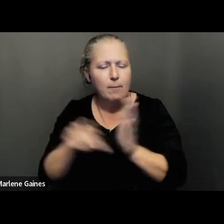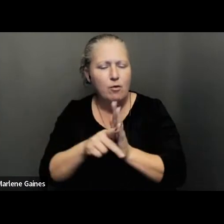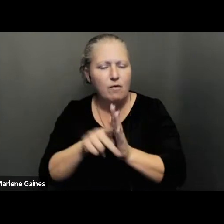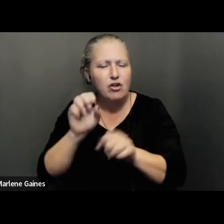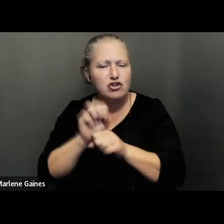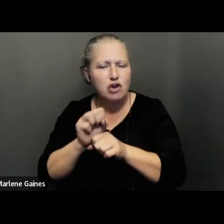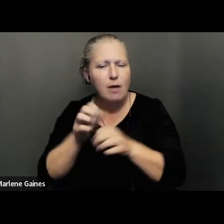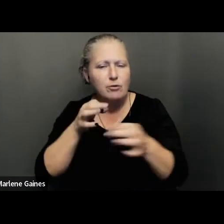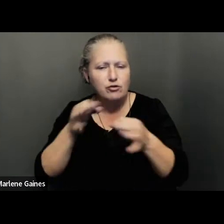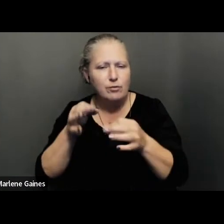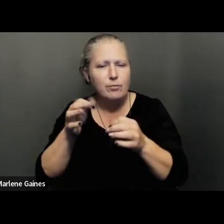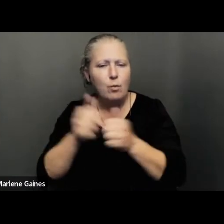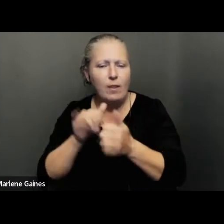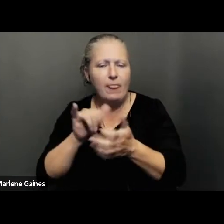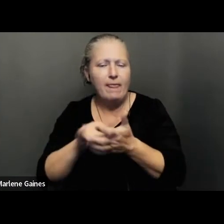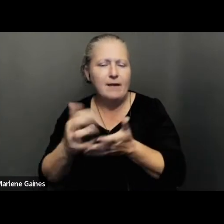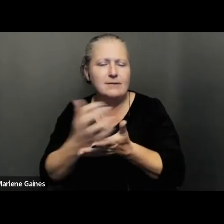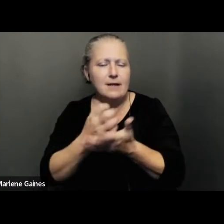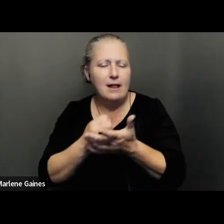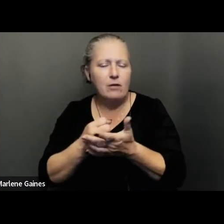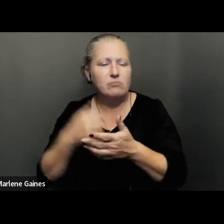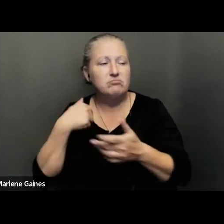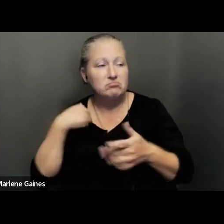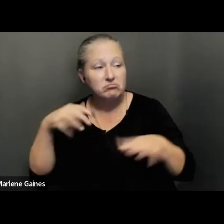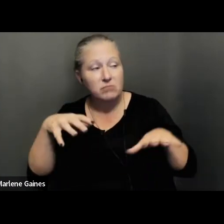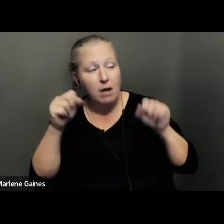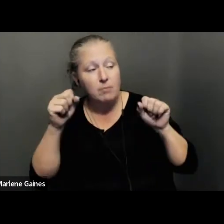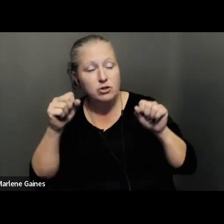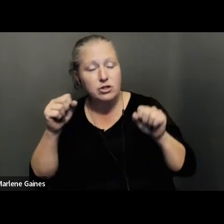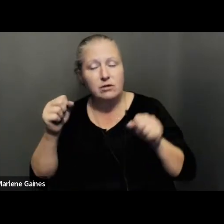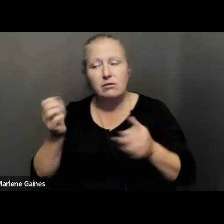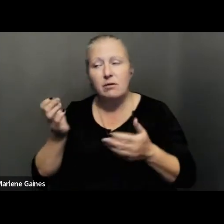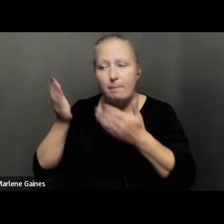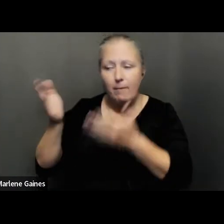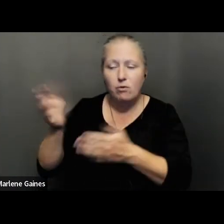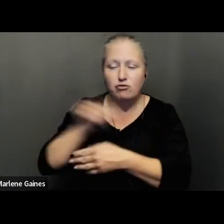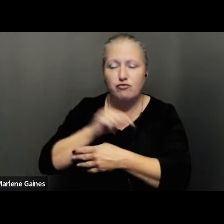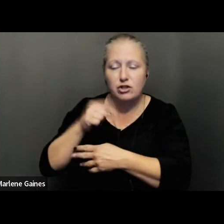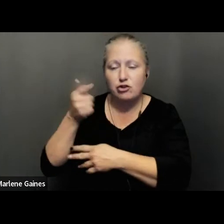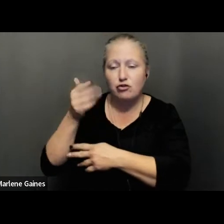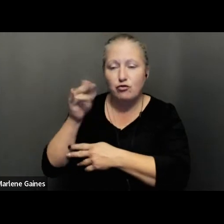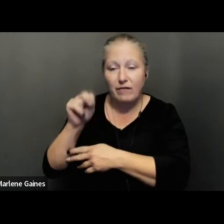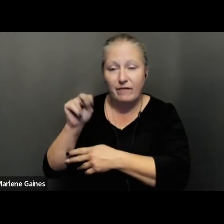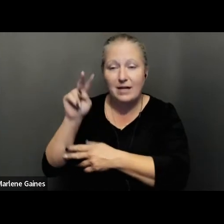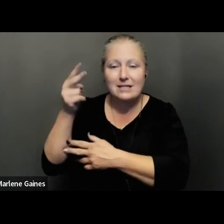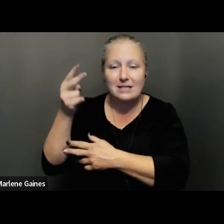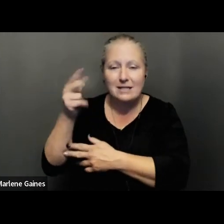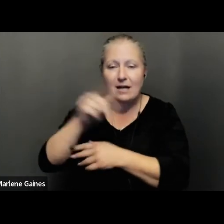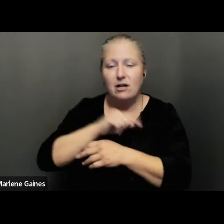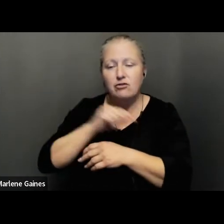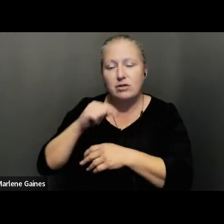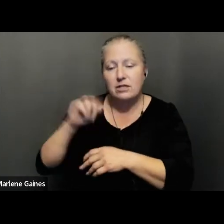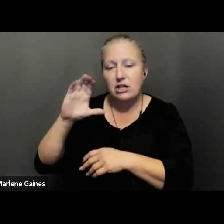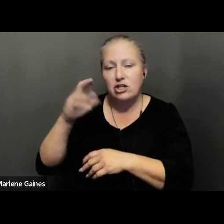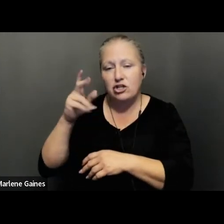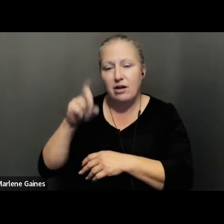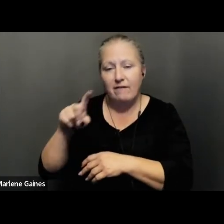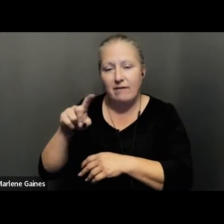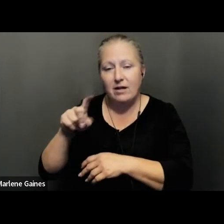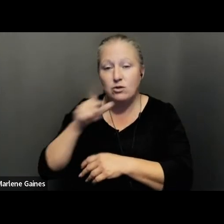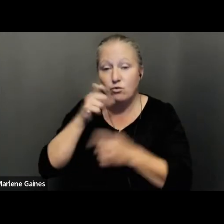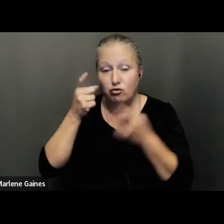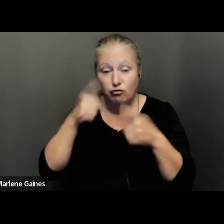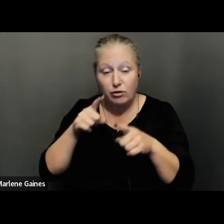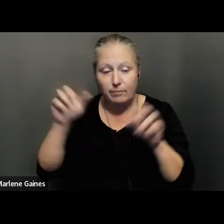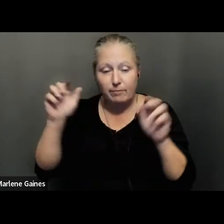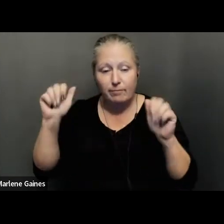salary range. I'll move adoption. Motion made by trustee Griffin, second. I'll second that. Seconded by trustee Chavez. All those in favor, please